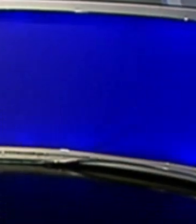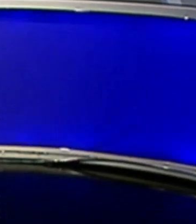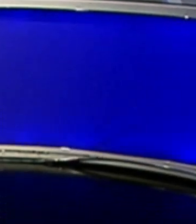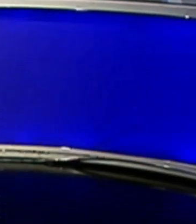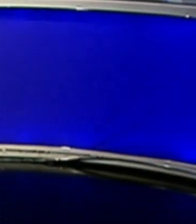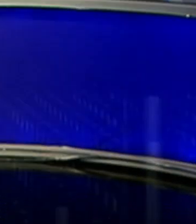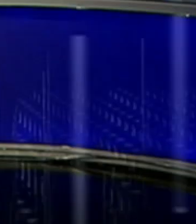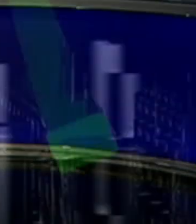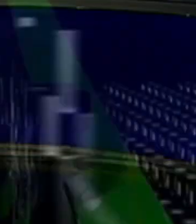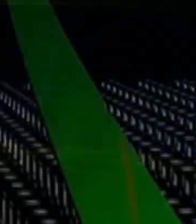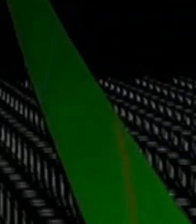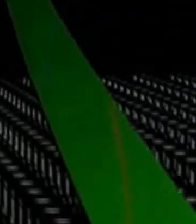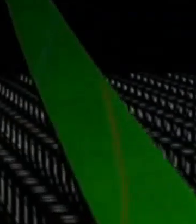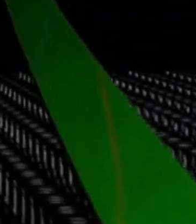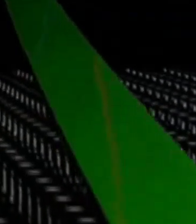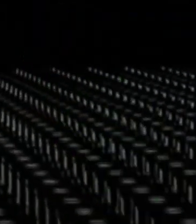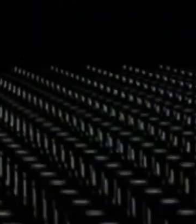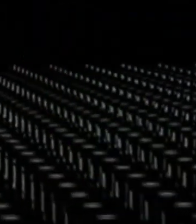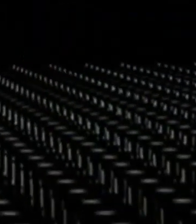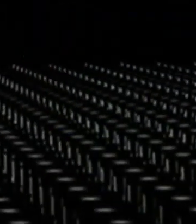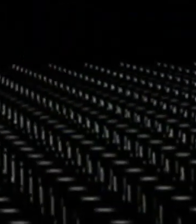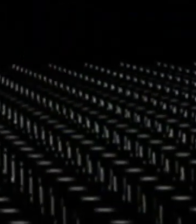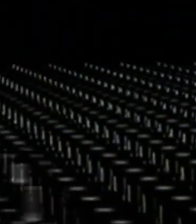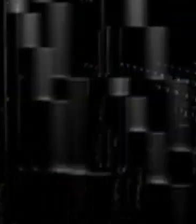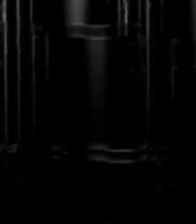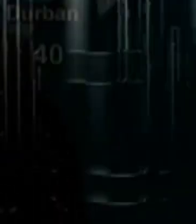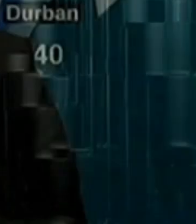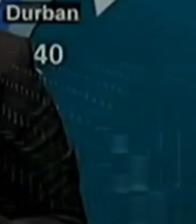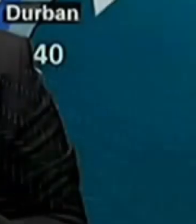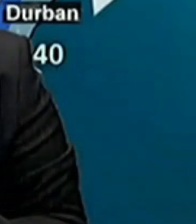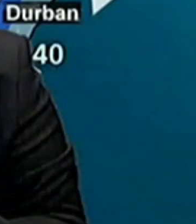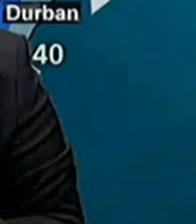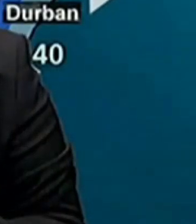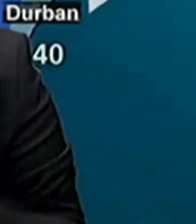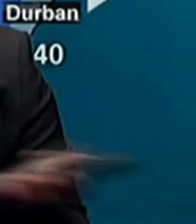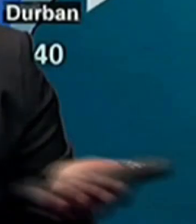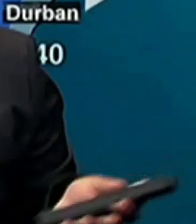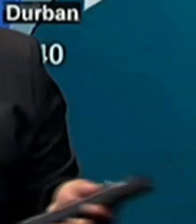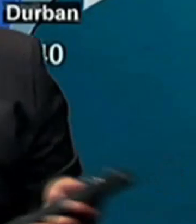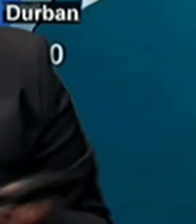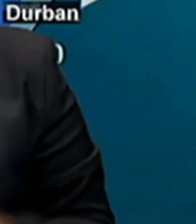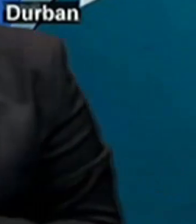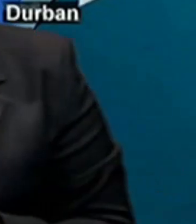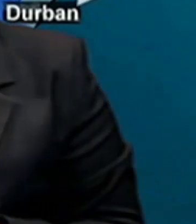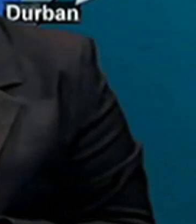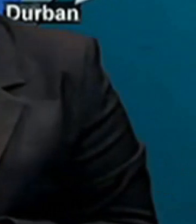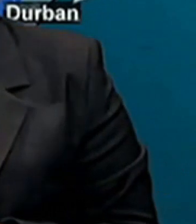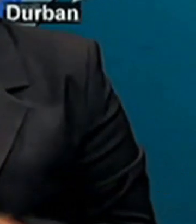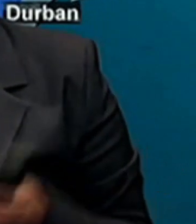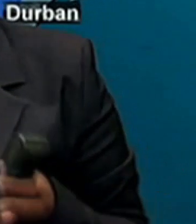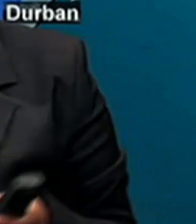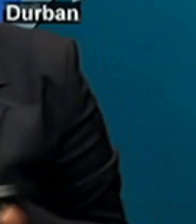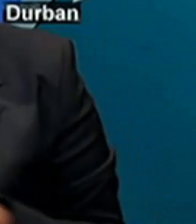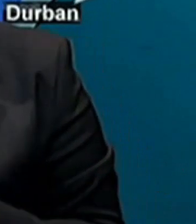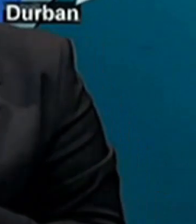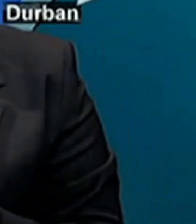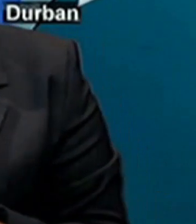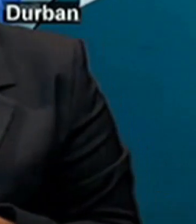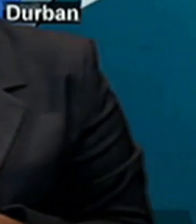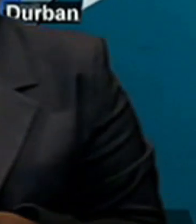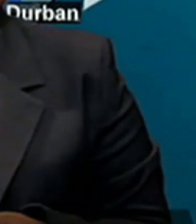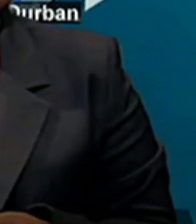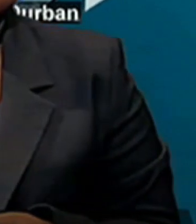Ke go lebogile mo sebe mogaetso madimi a re bana ponela pele ya